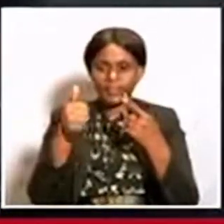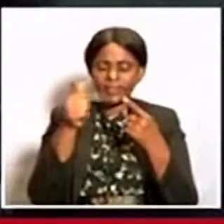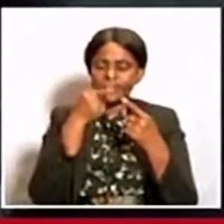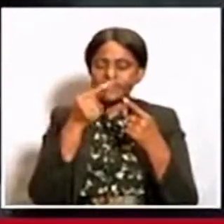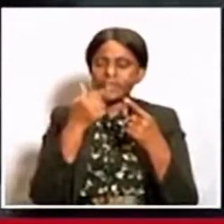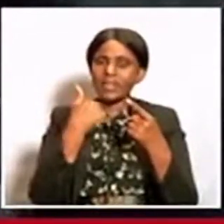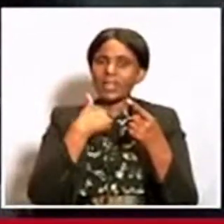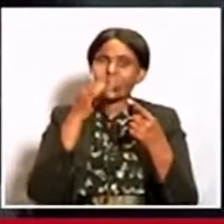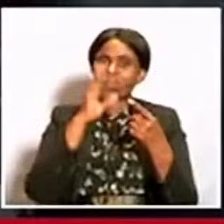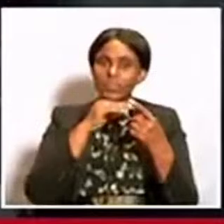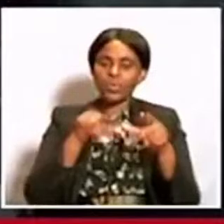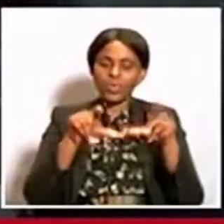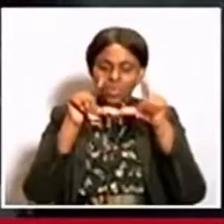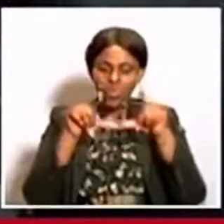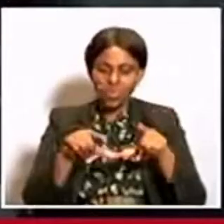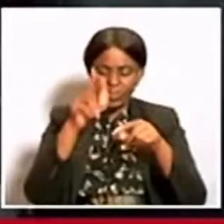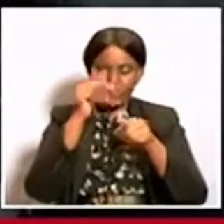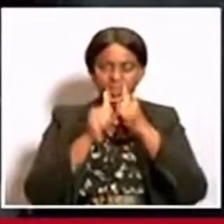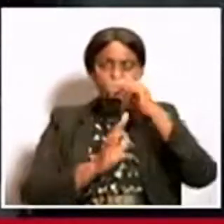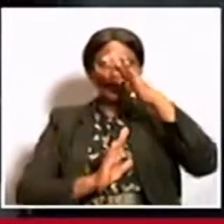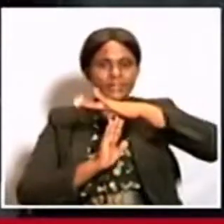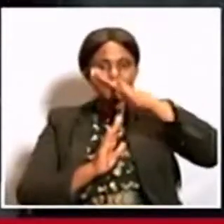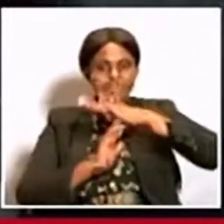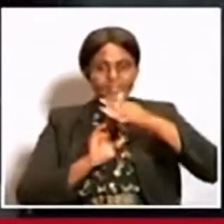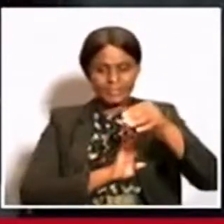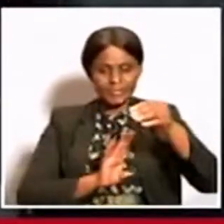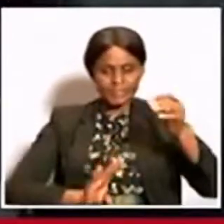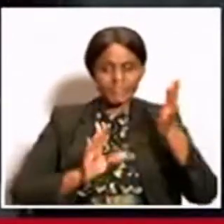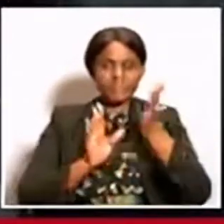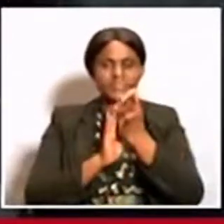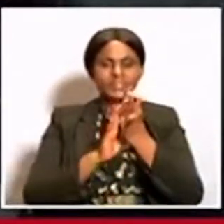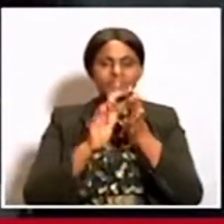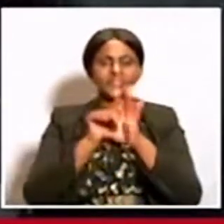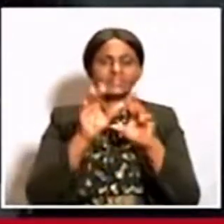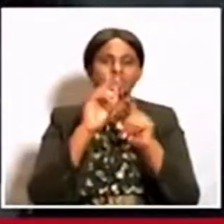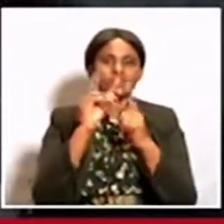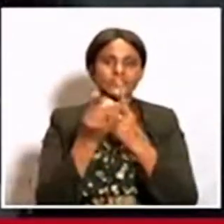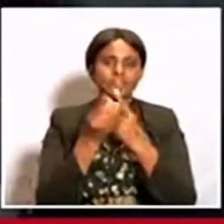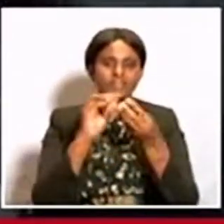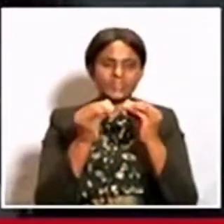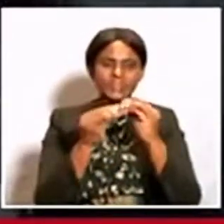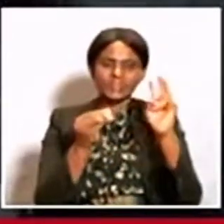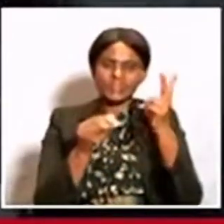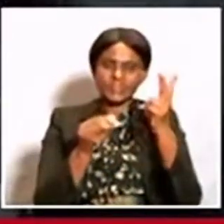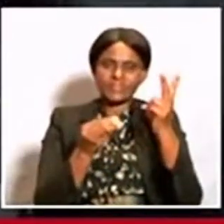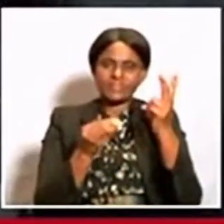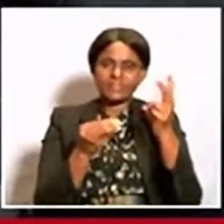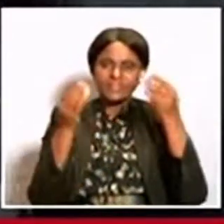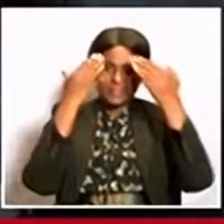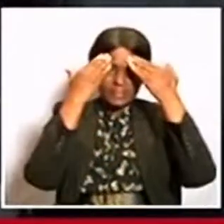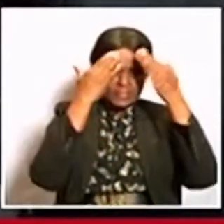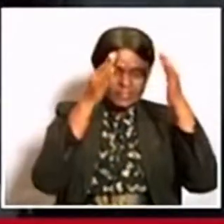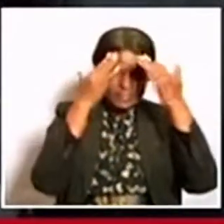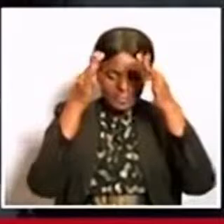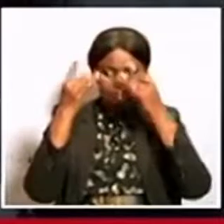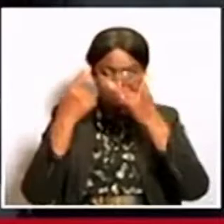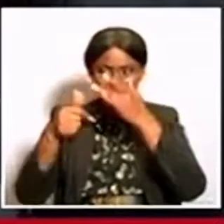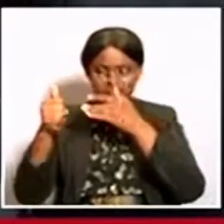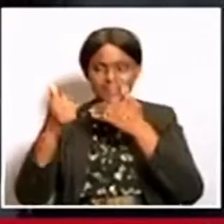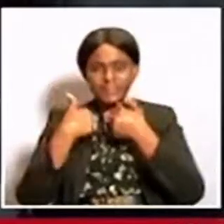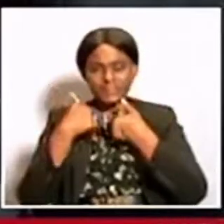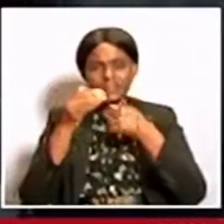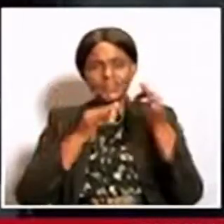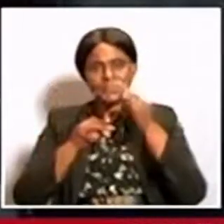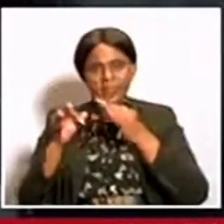said low due to limited boarding schools in the district. Number two is the sensitization that we have